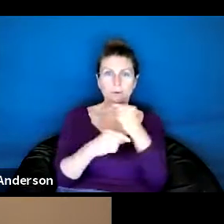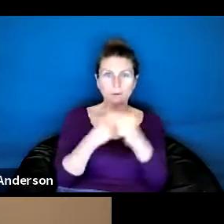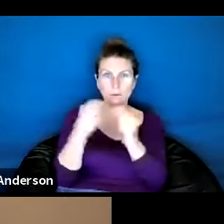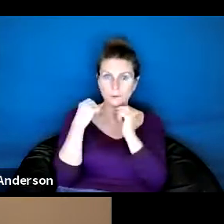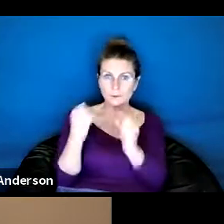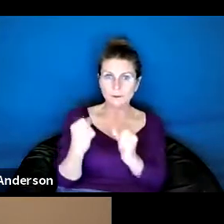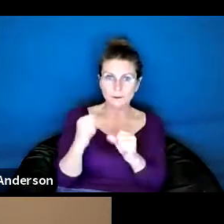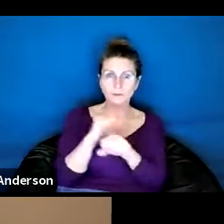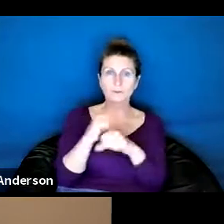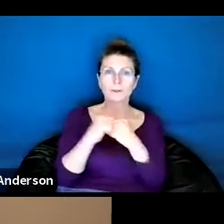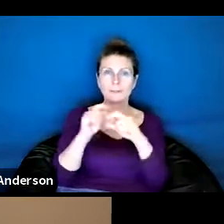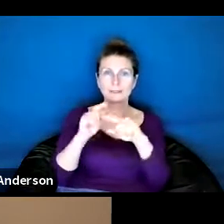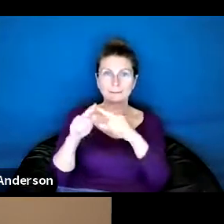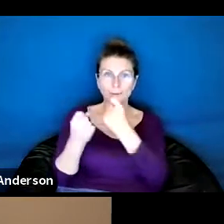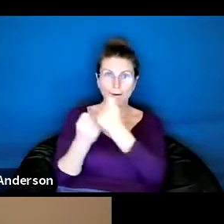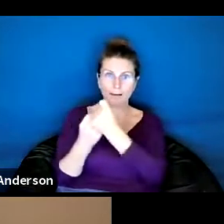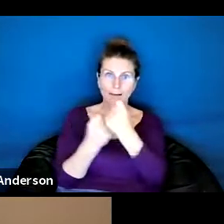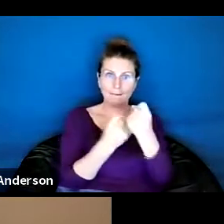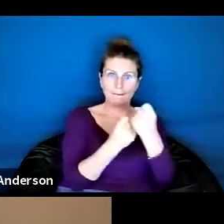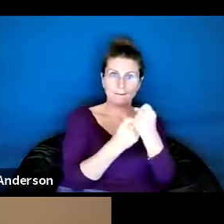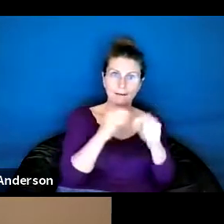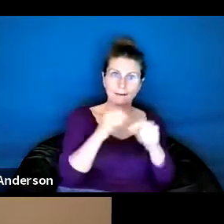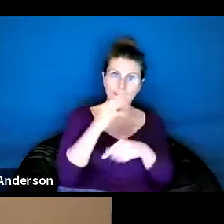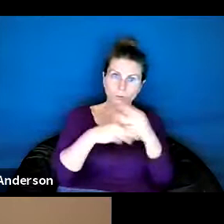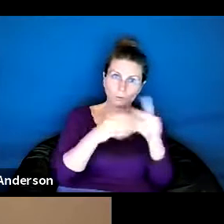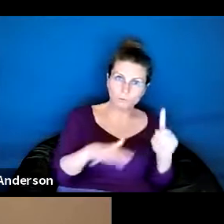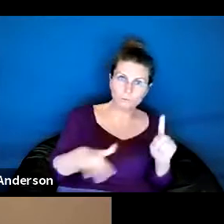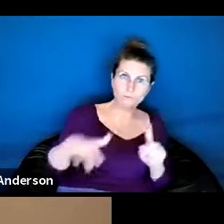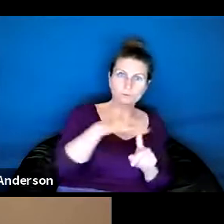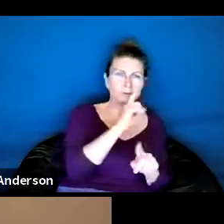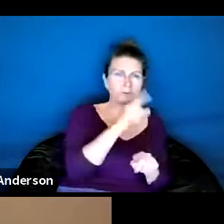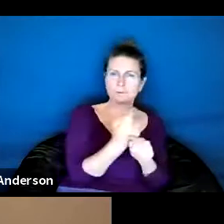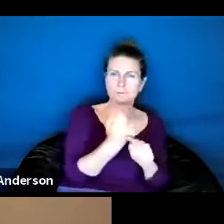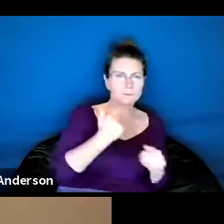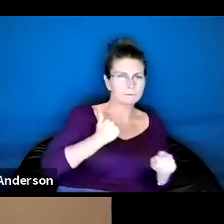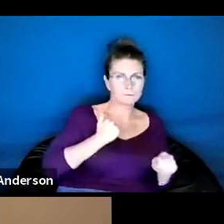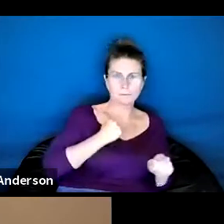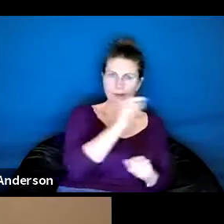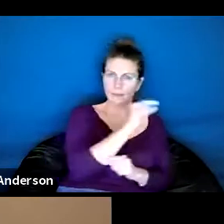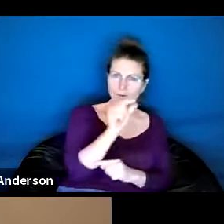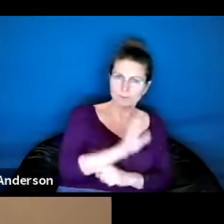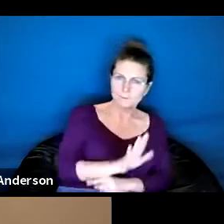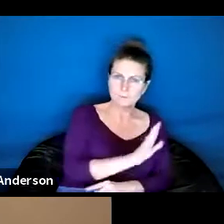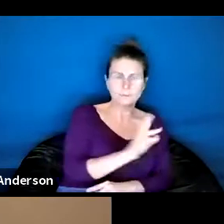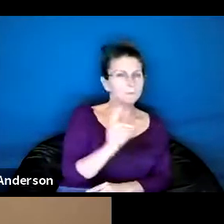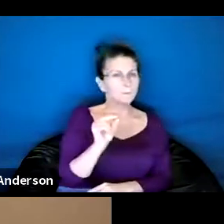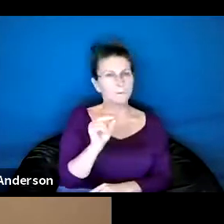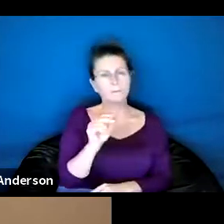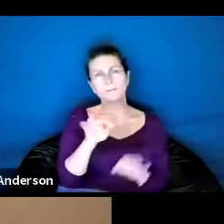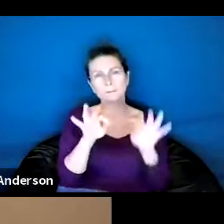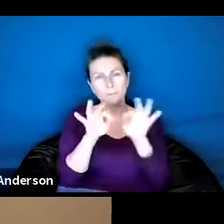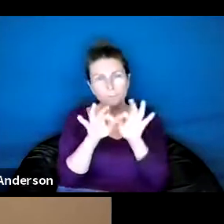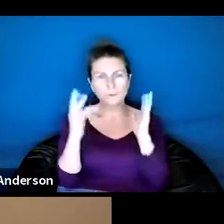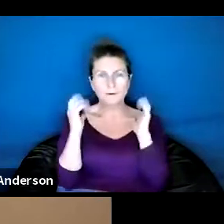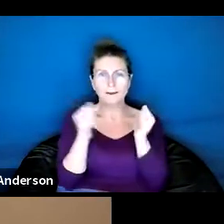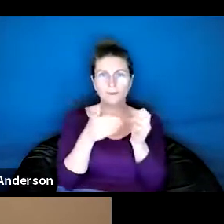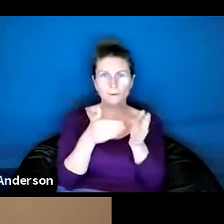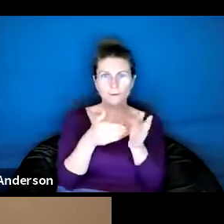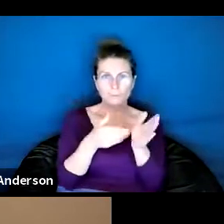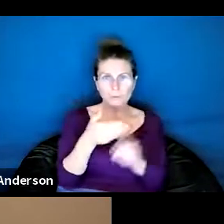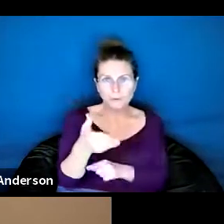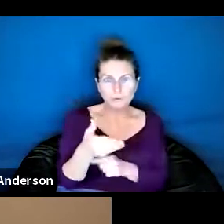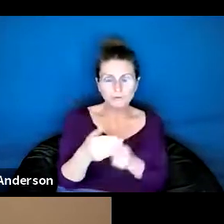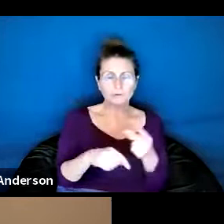allies around the world. And of course, when we think of Canada, it's not just the government of Canada. We need Canada's health professionals,